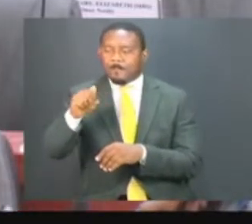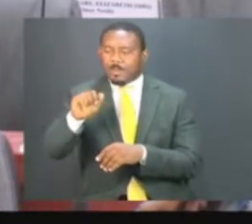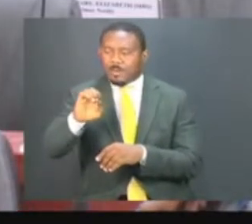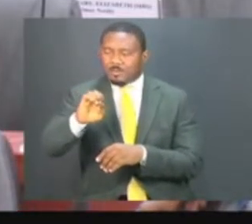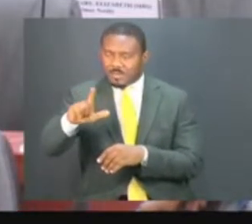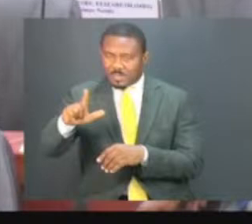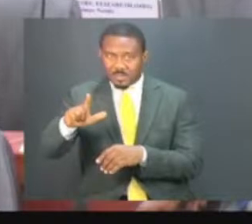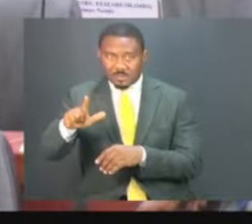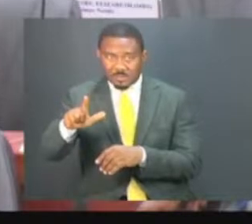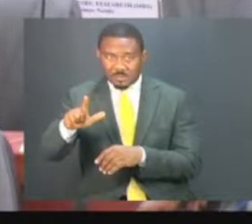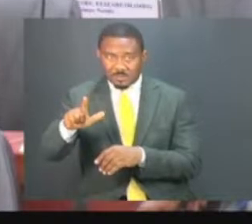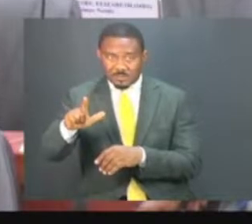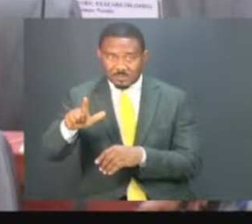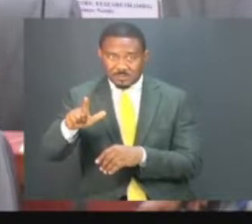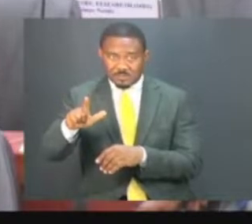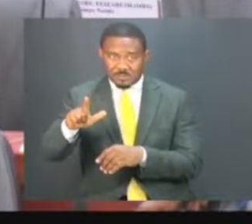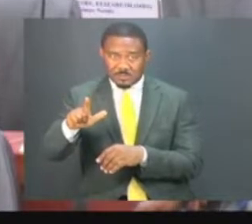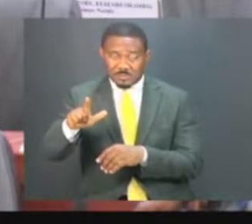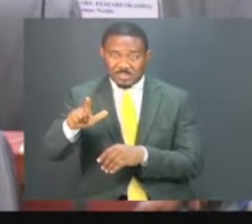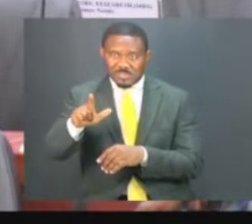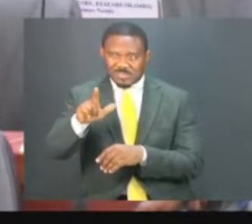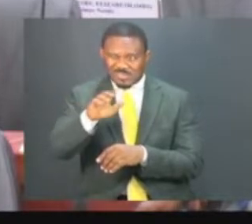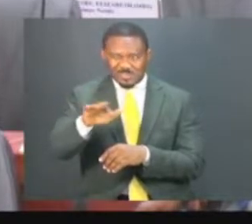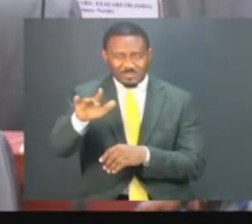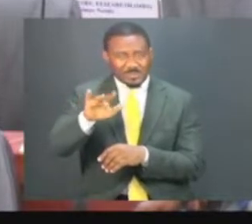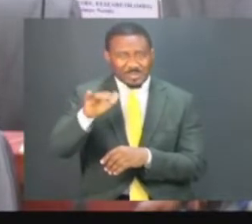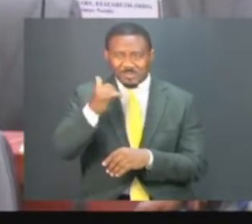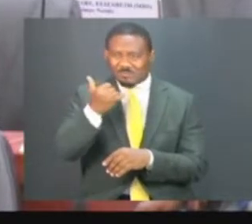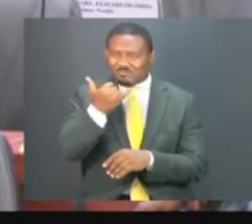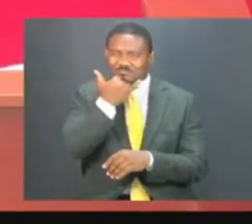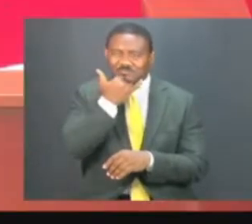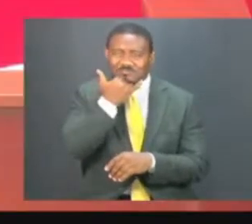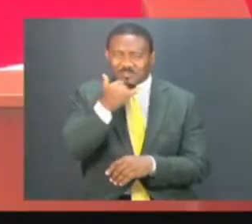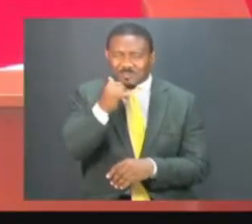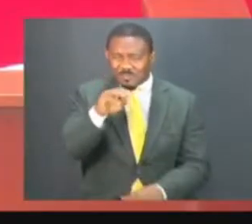The attempt to write Michael was wrongly spelled. Thank you.